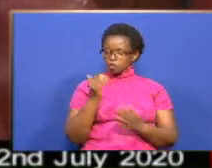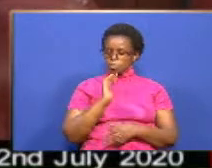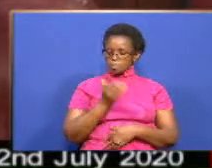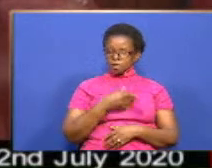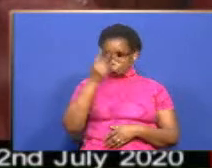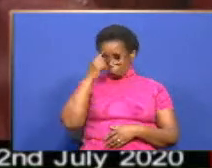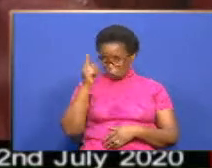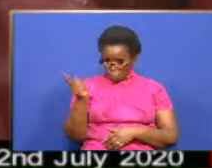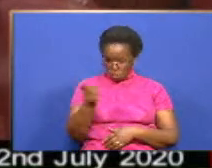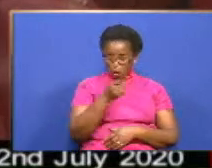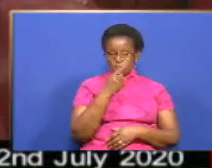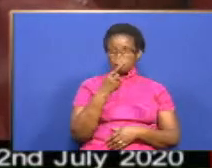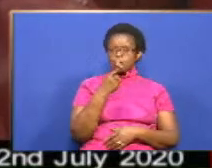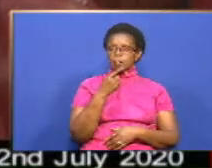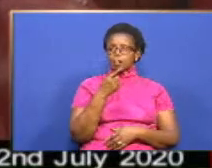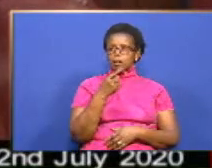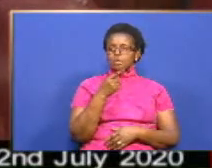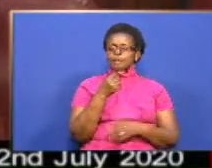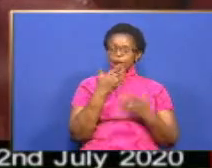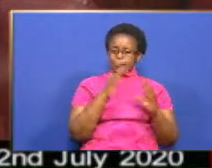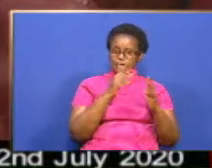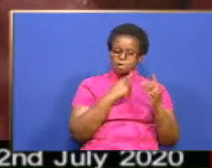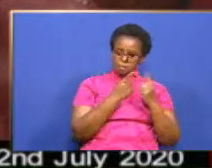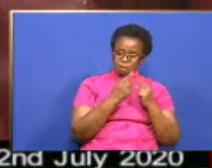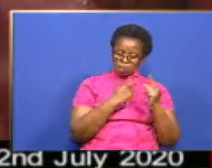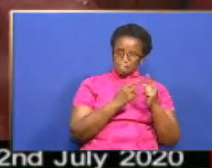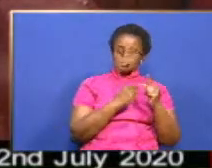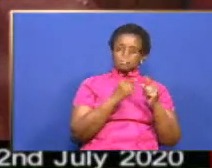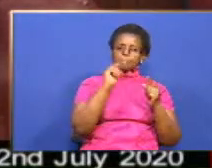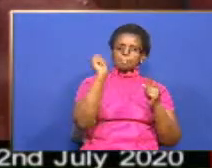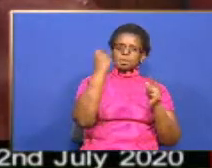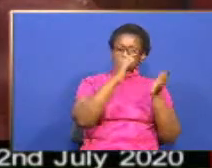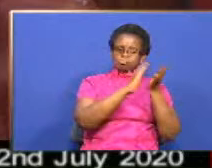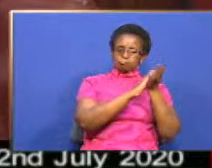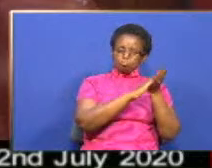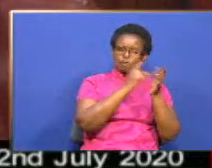House has considered the President's recommendation to the Public Finance